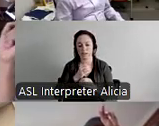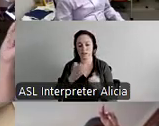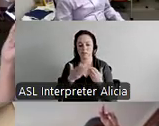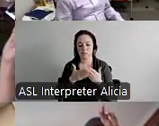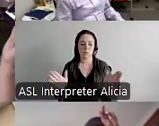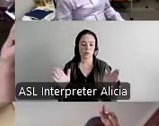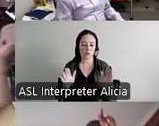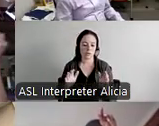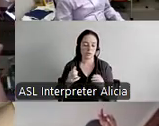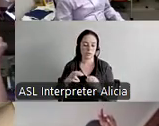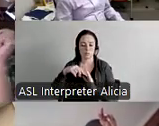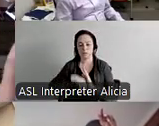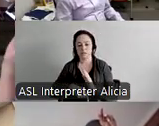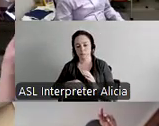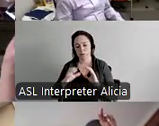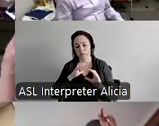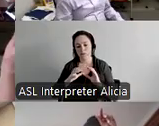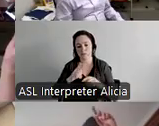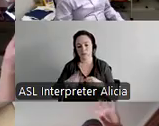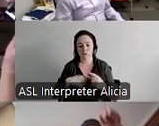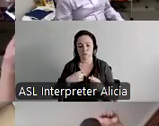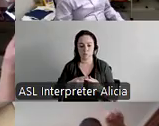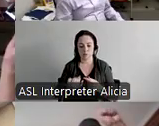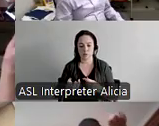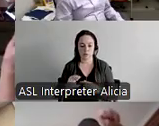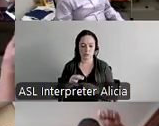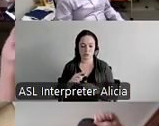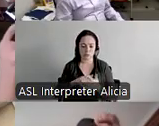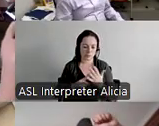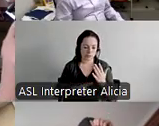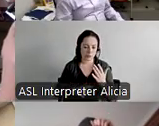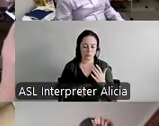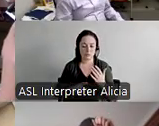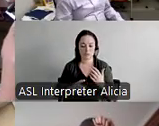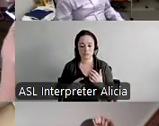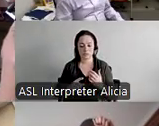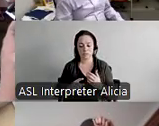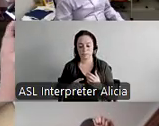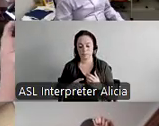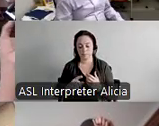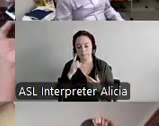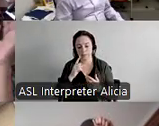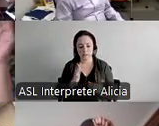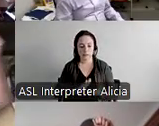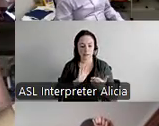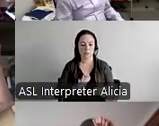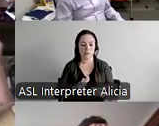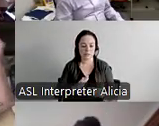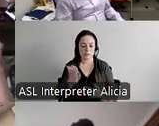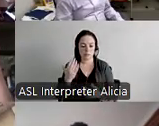deeper conversation about the ownership of those. I think I brought this up before. I'm not sure if I